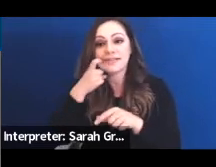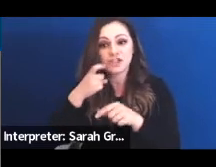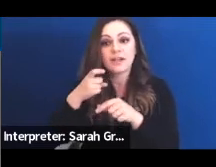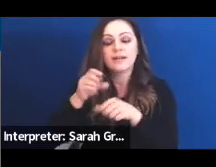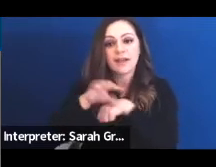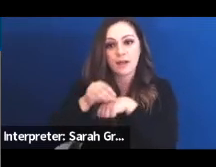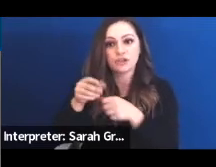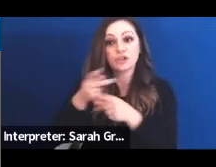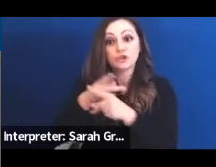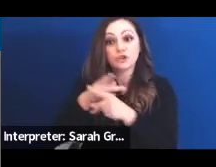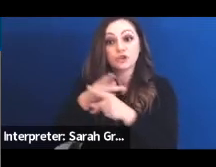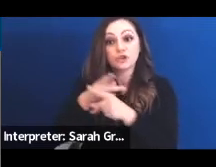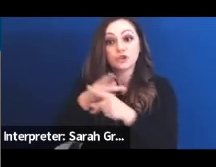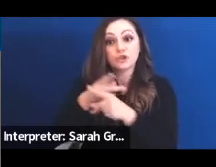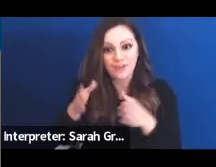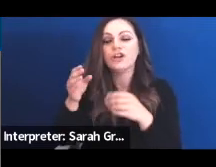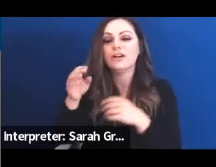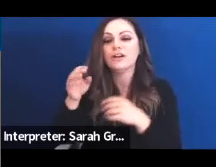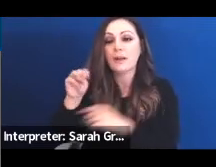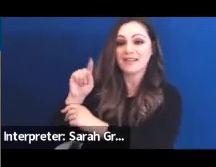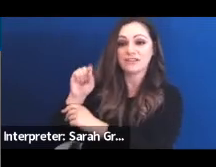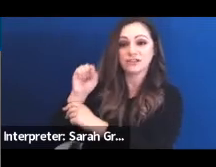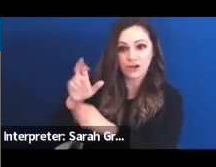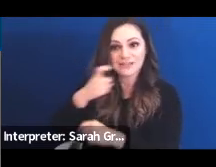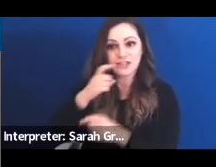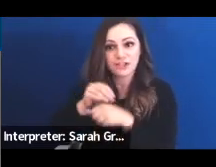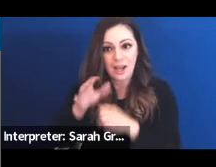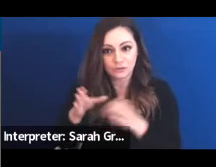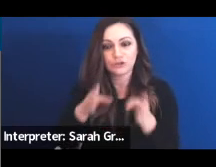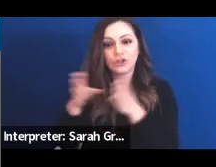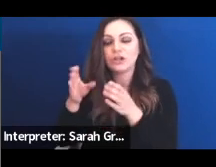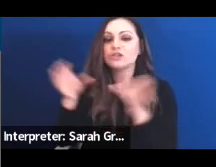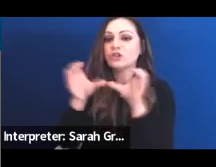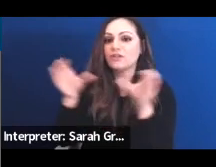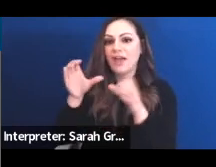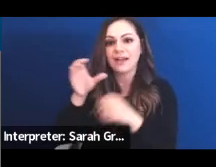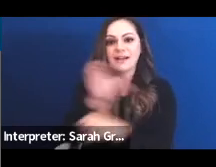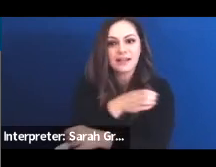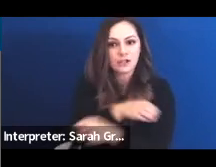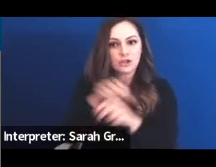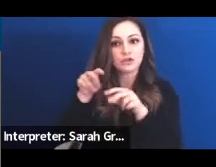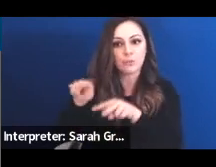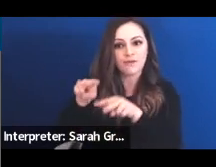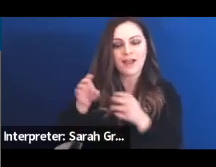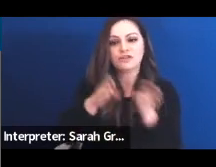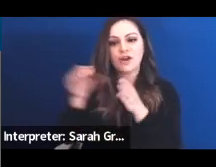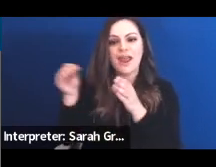supervisor, master addiction counselor, a certified clinical supervisor, and certified peer support